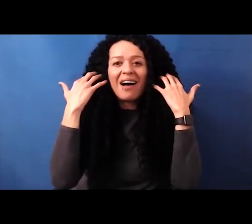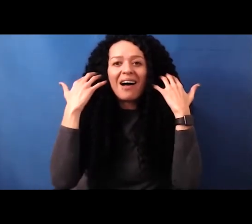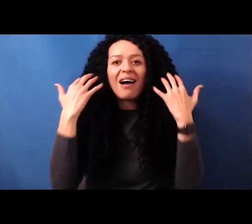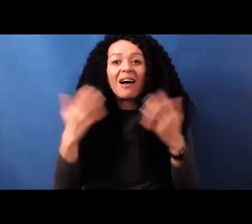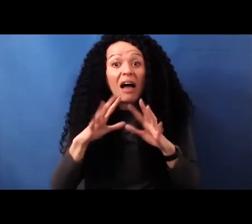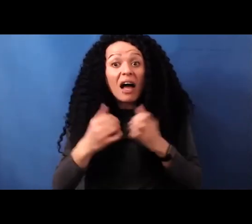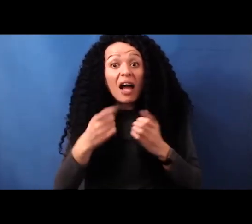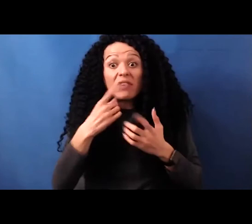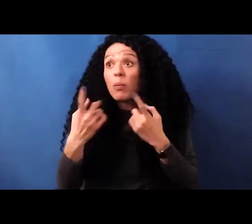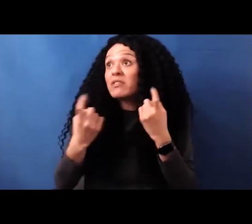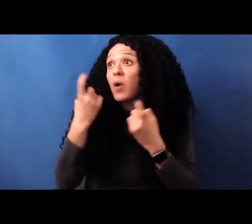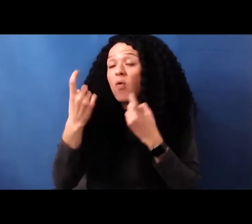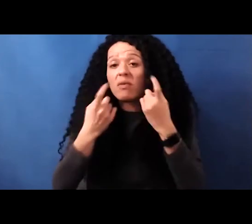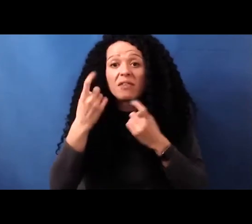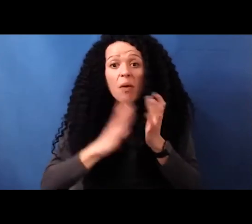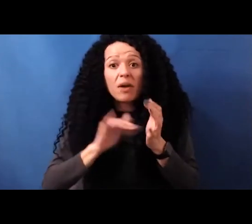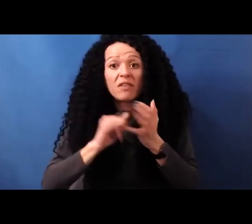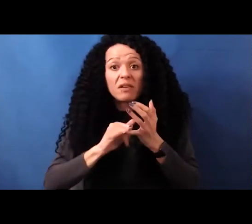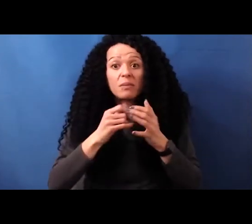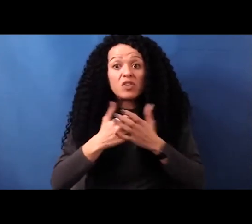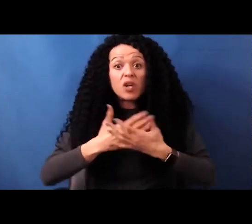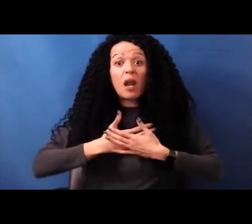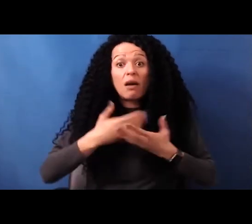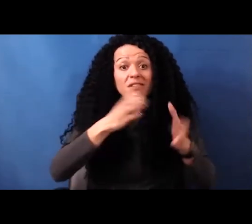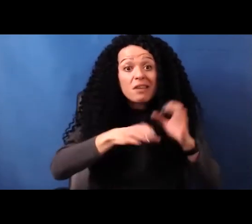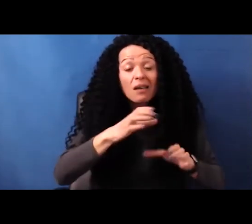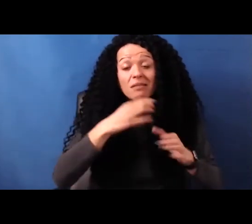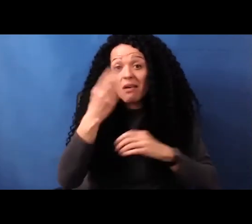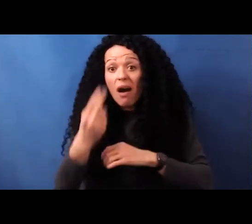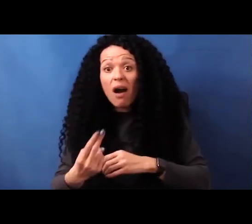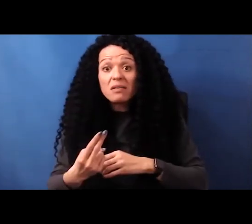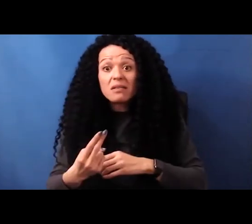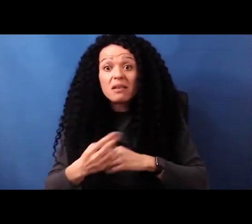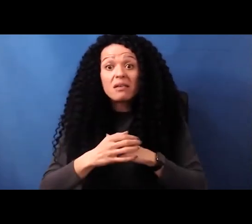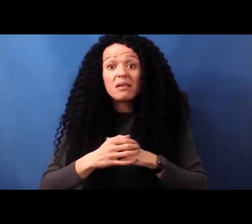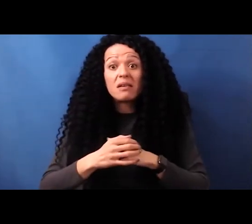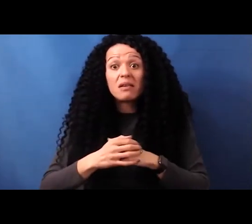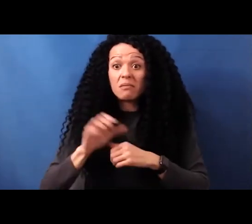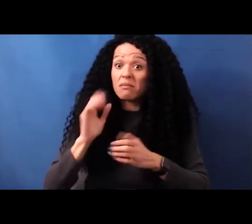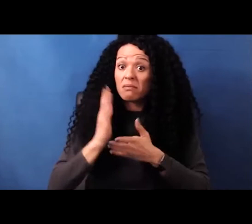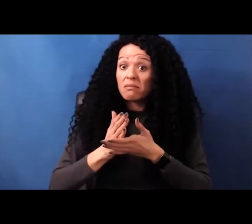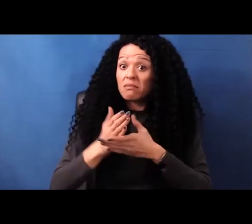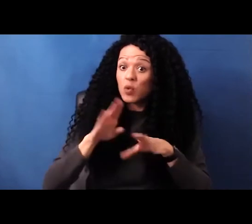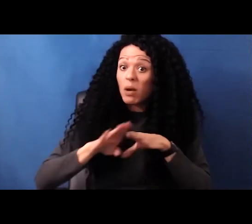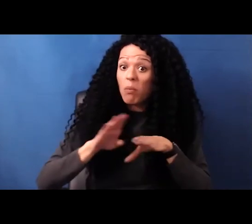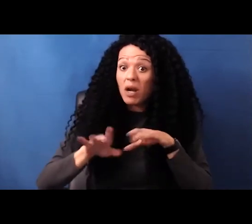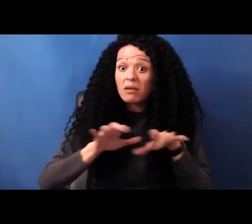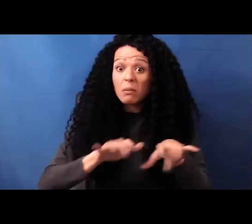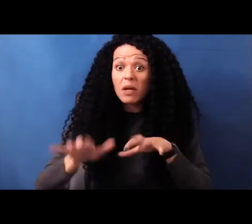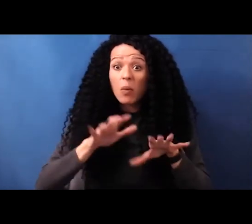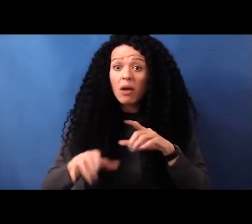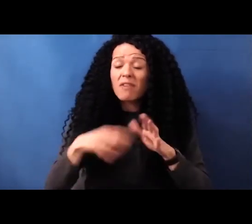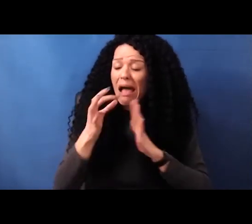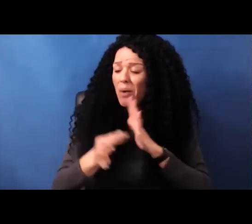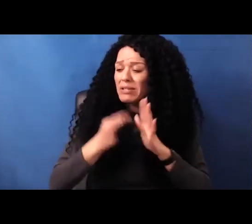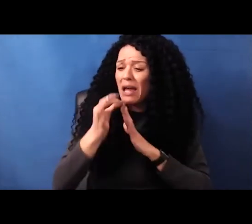Mary Somerville, the sciences and the arts. She, in fact, practiced the piano for hours every day as a